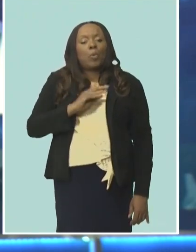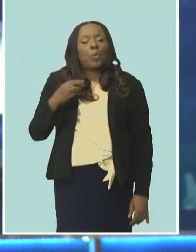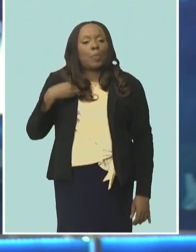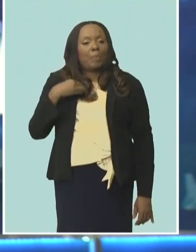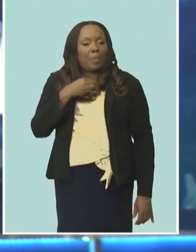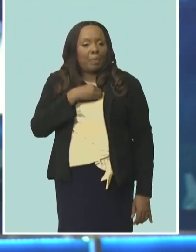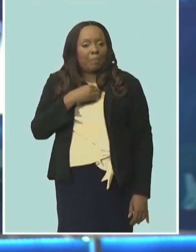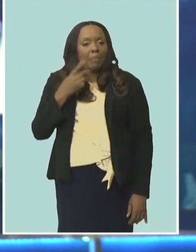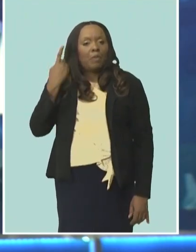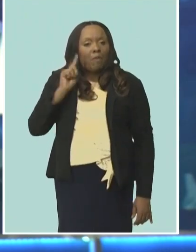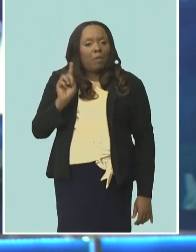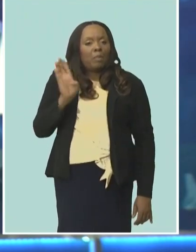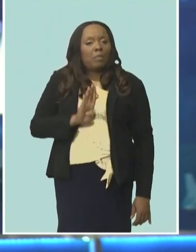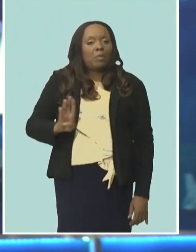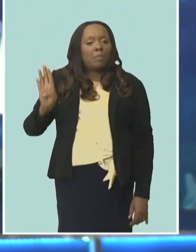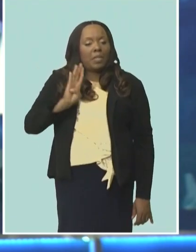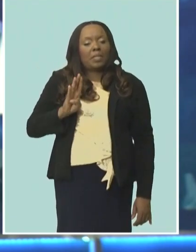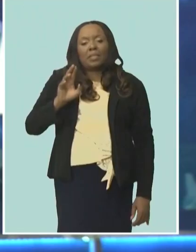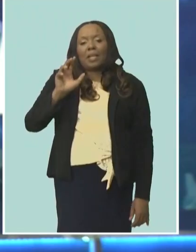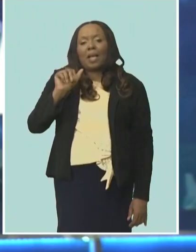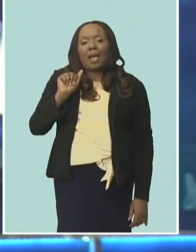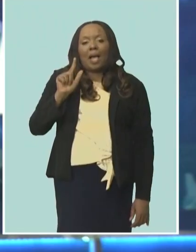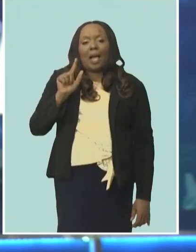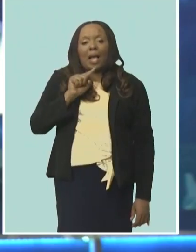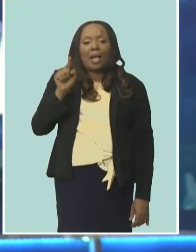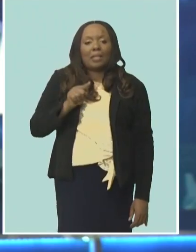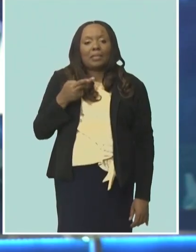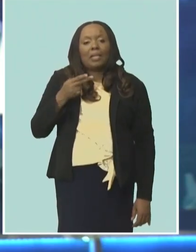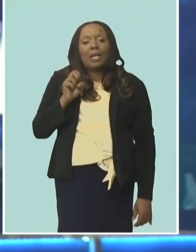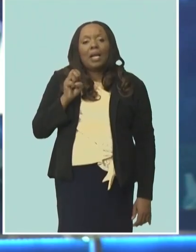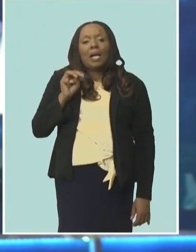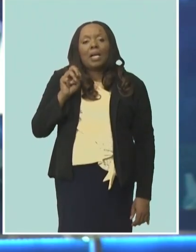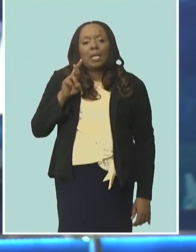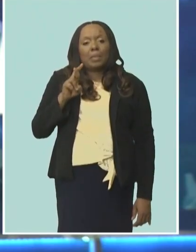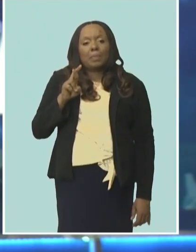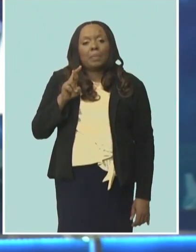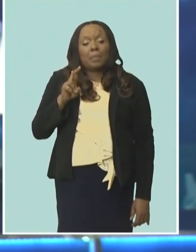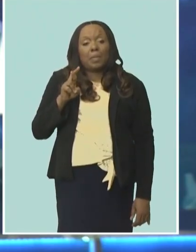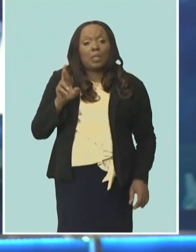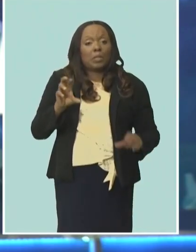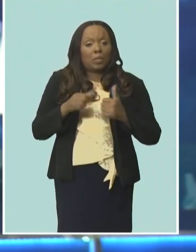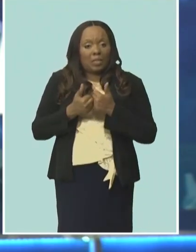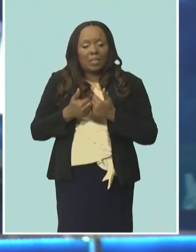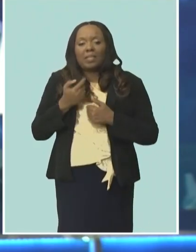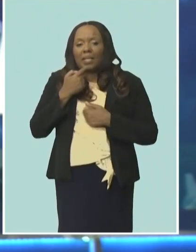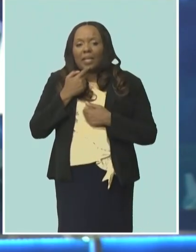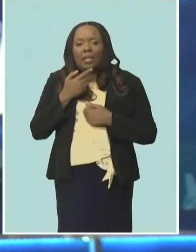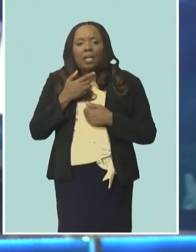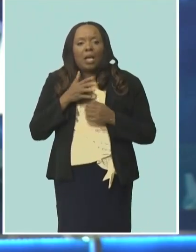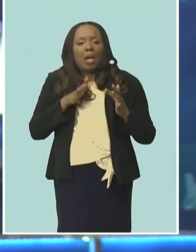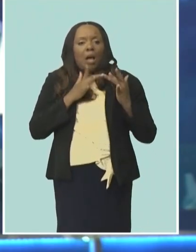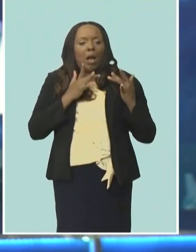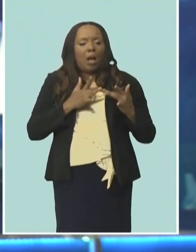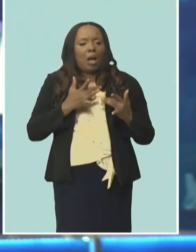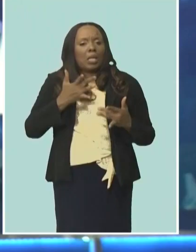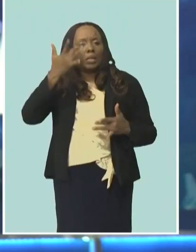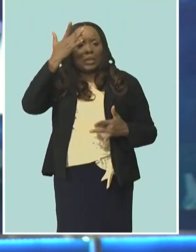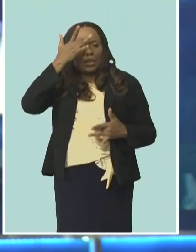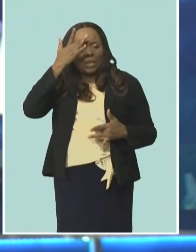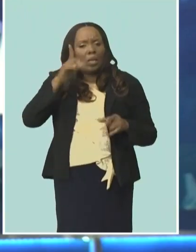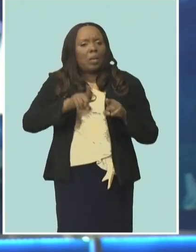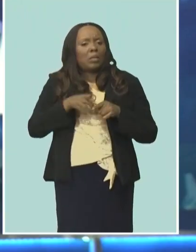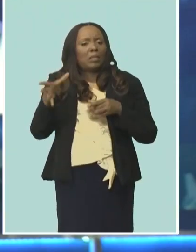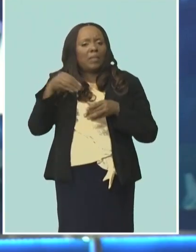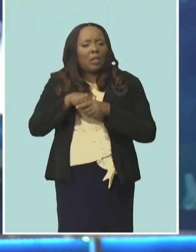Branch, wants the public to know that cardiovascular diseases play a role in contributing to the debilitating condition. High blood